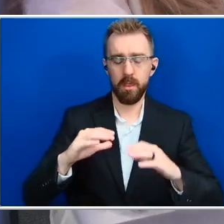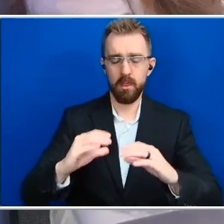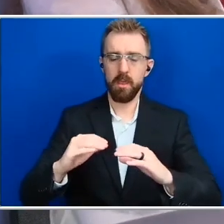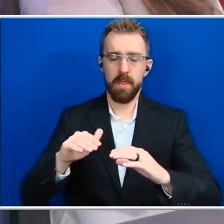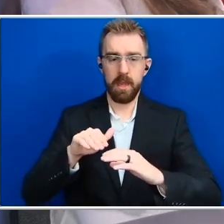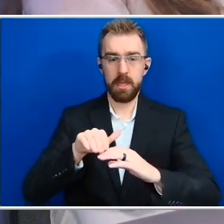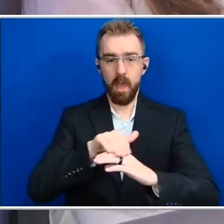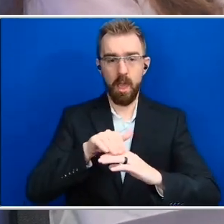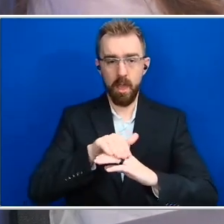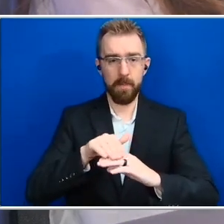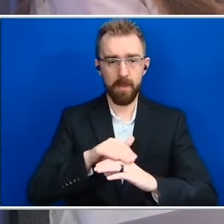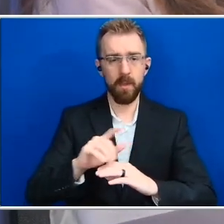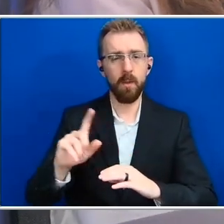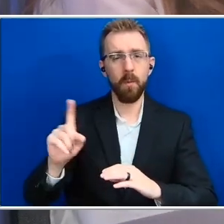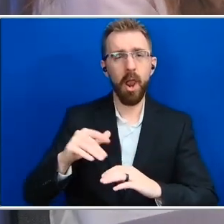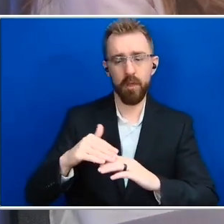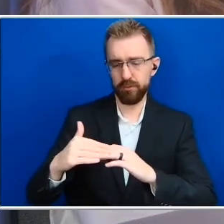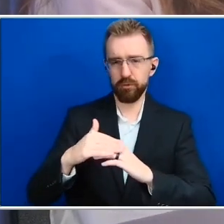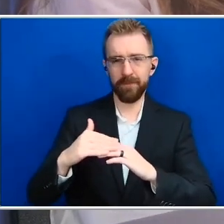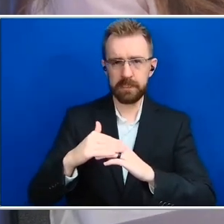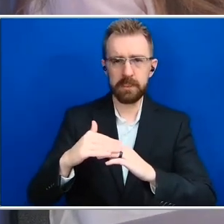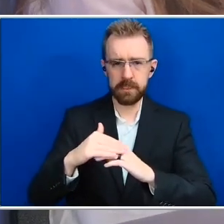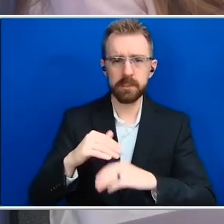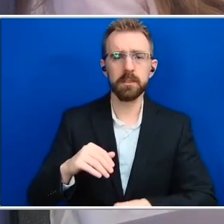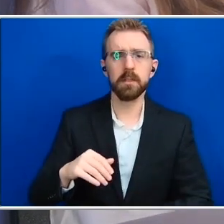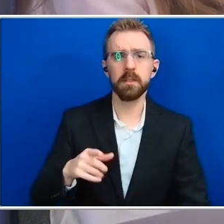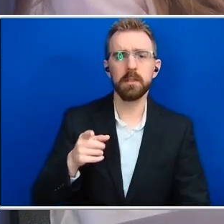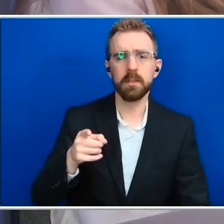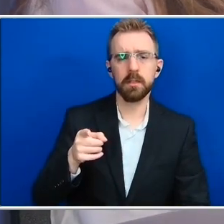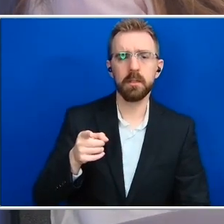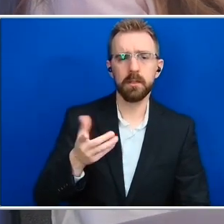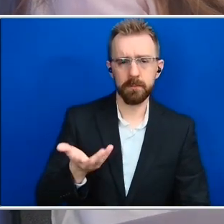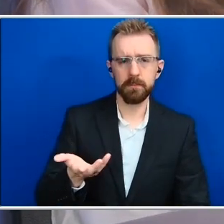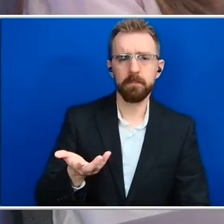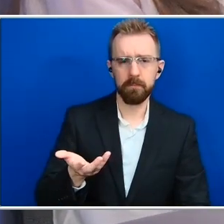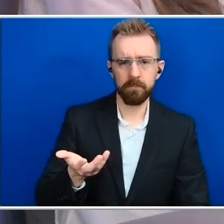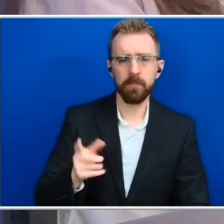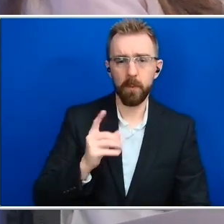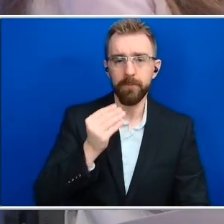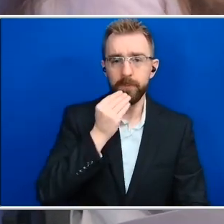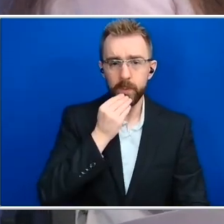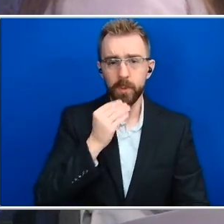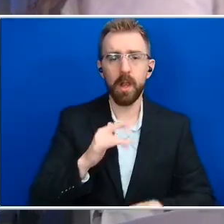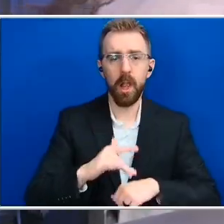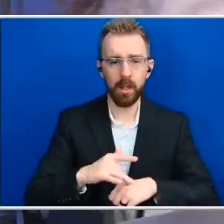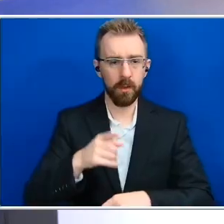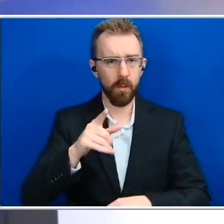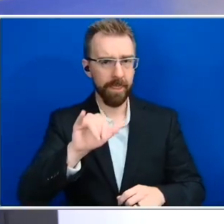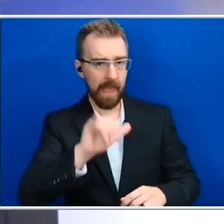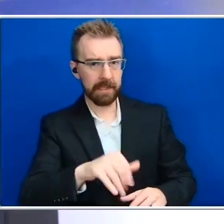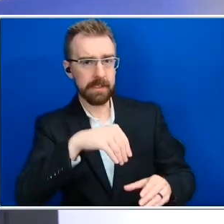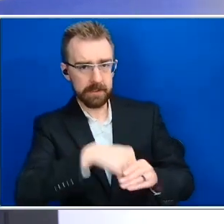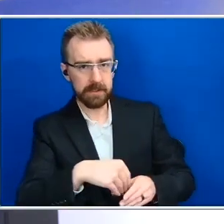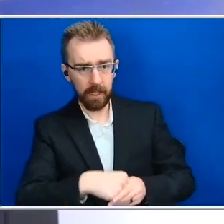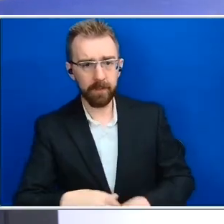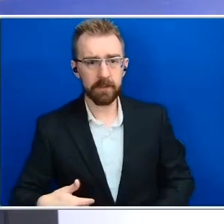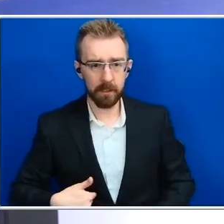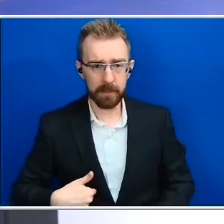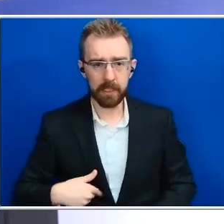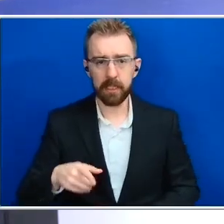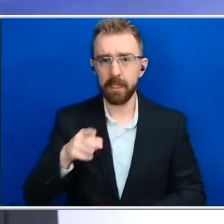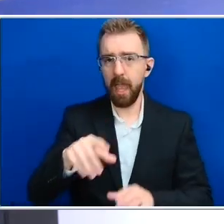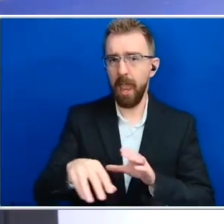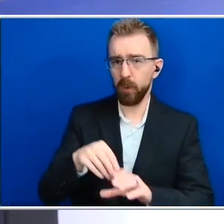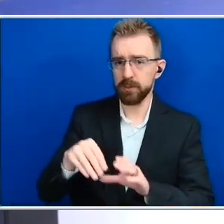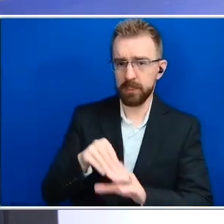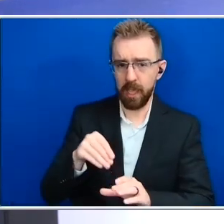the surface is, and food, which is in contact with this is food. inside the stomach, Yep. and this is outside the stomach. So this is